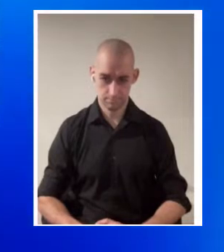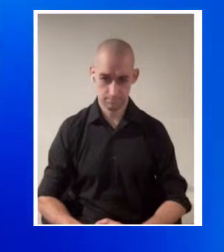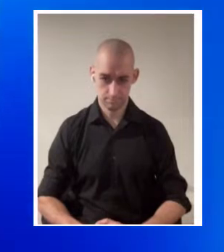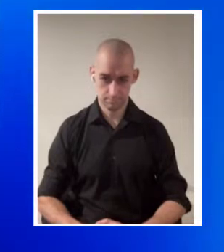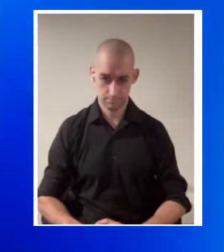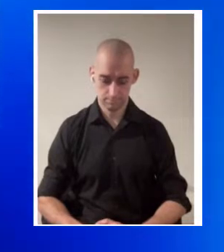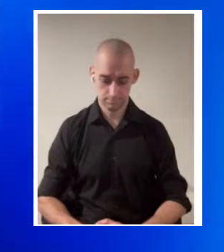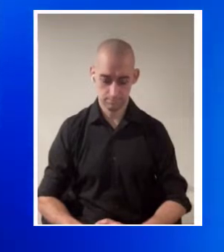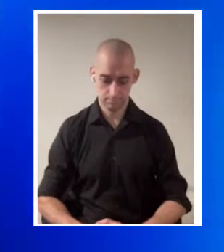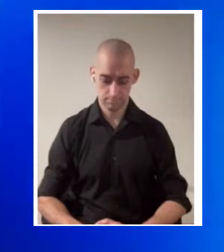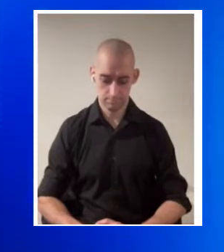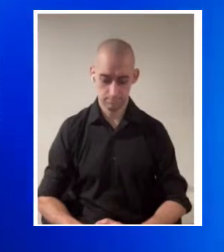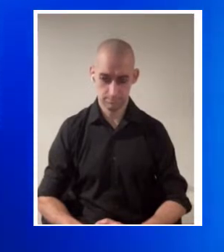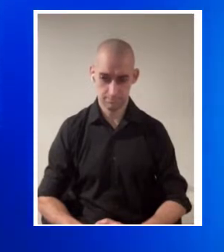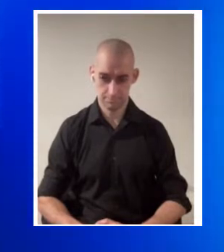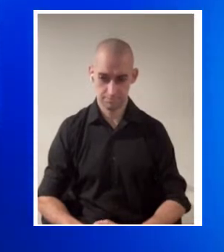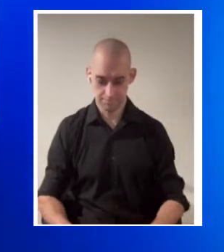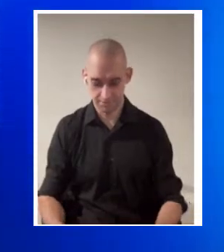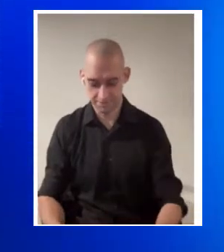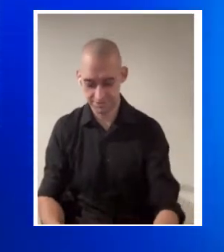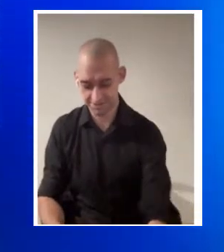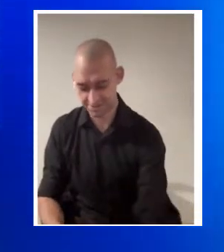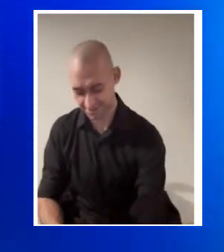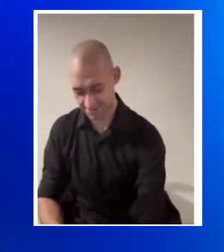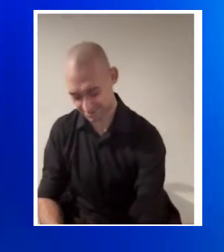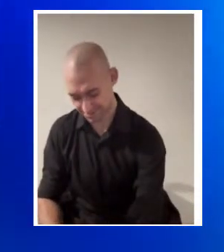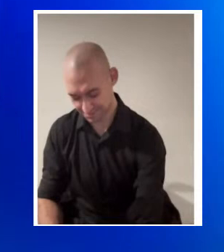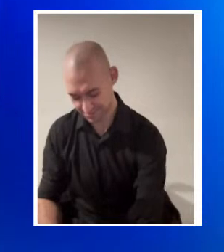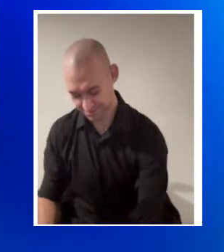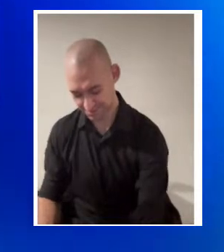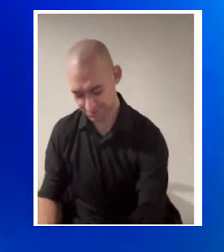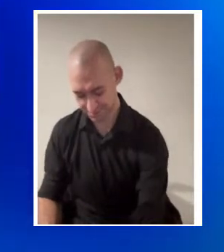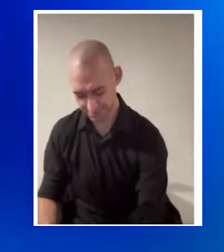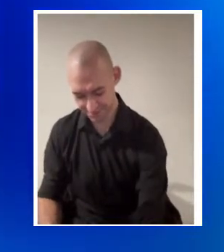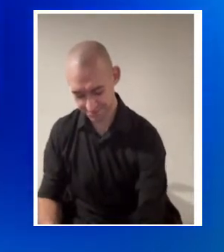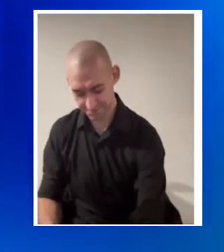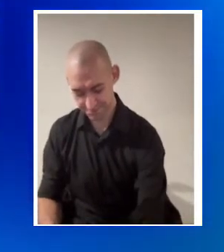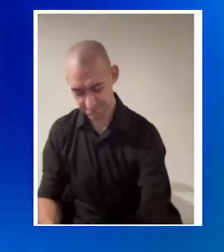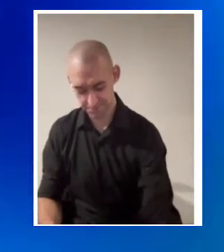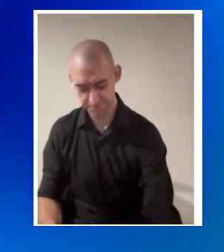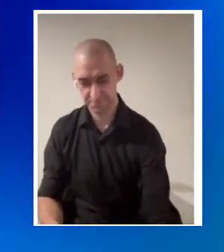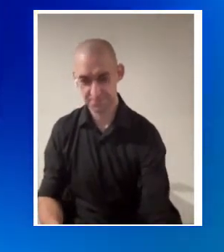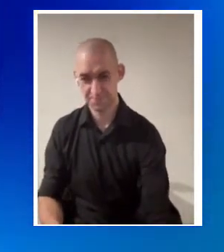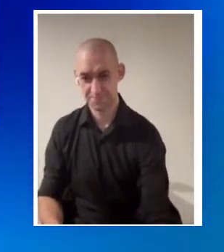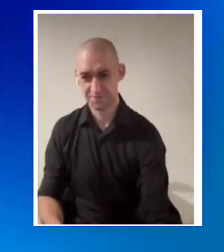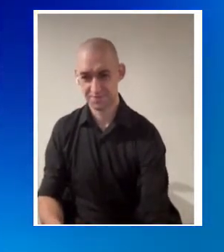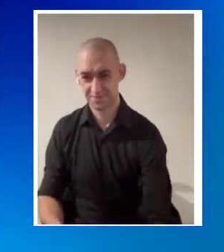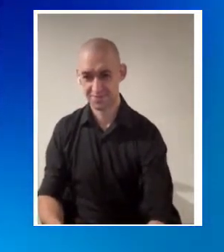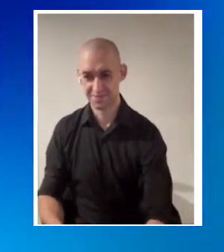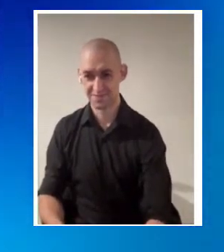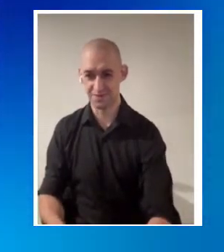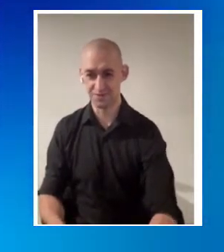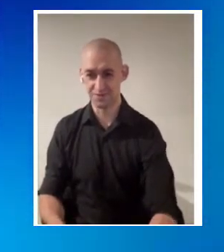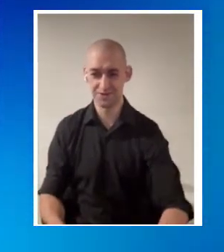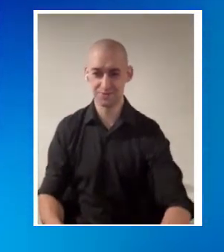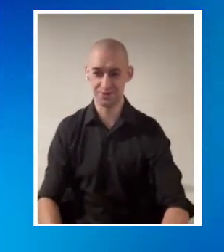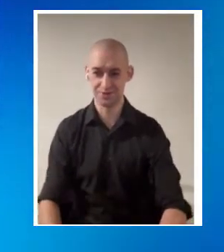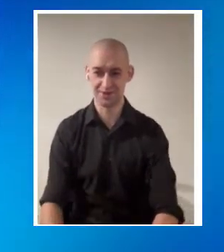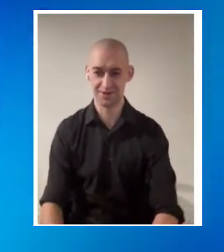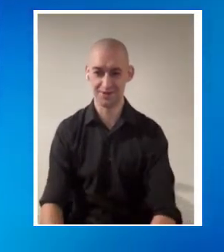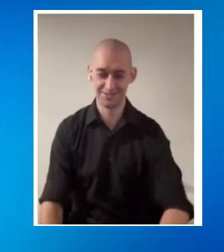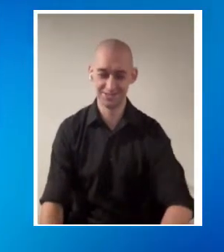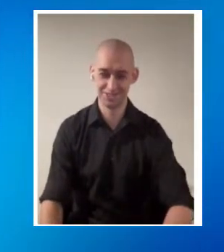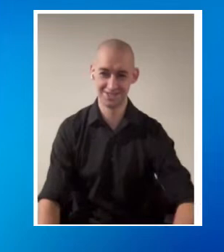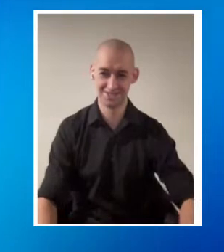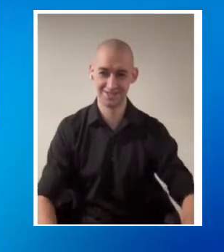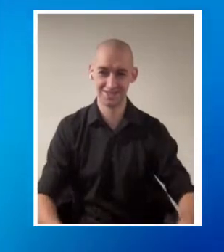meeting. Right. So we're going to have a production Zoom and we'll be sure and send the name there. So then they will type it in. And then on